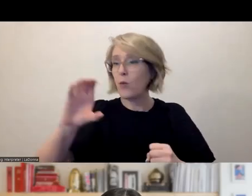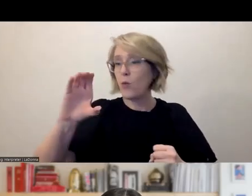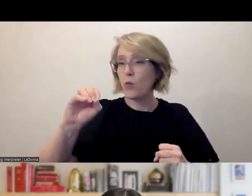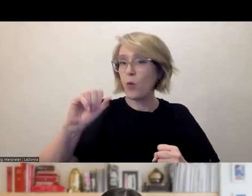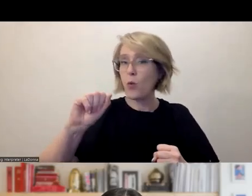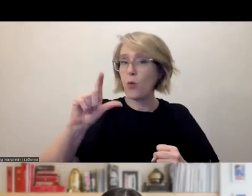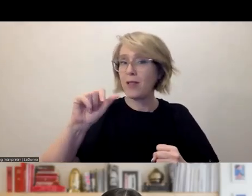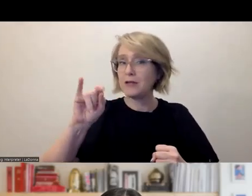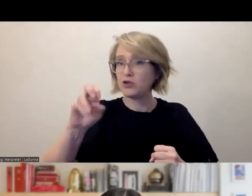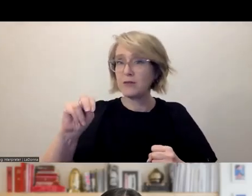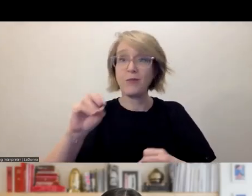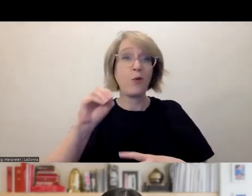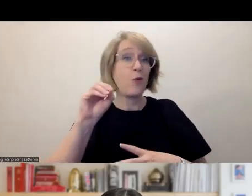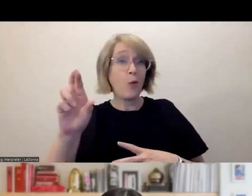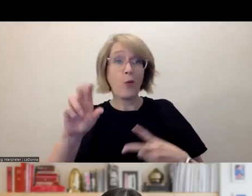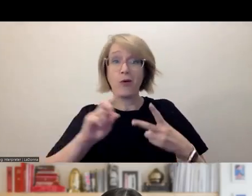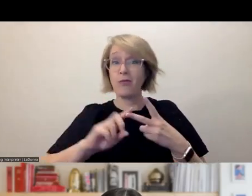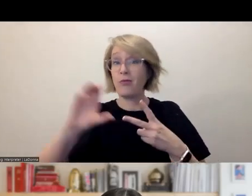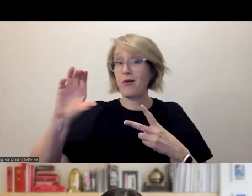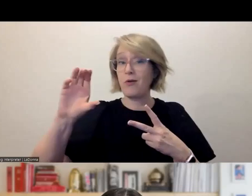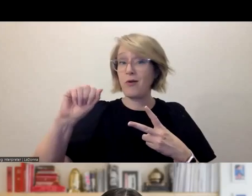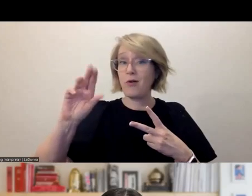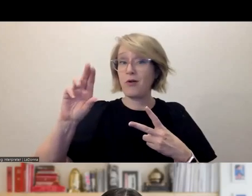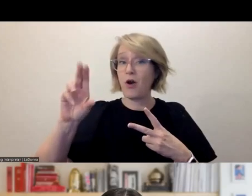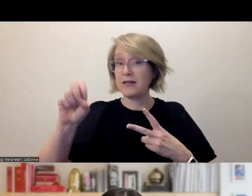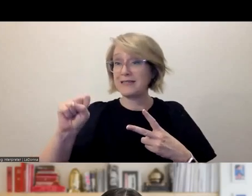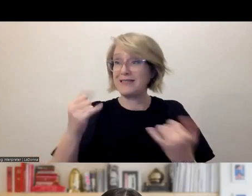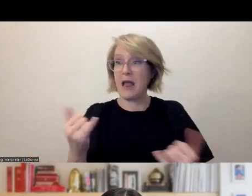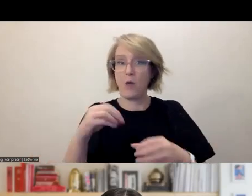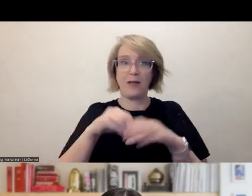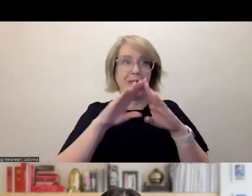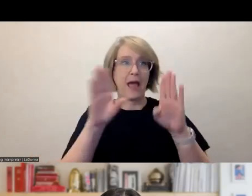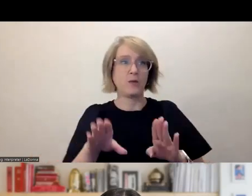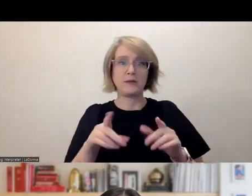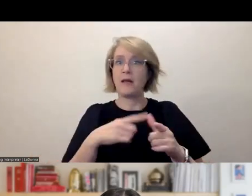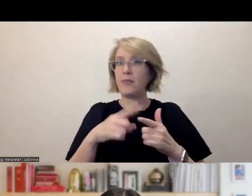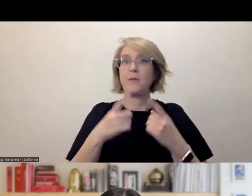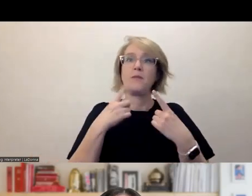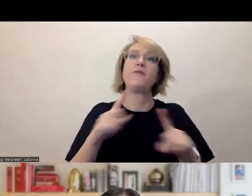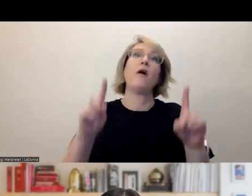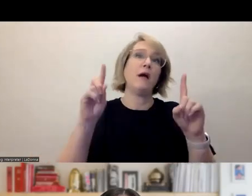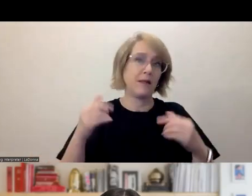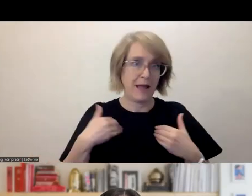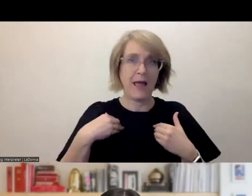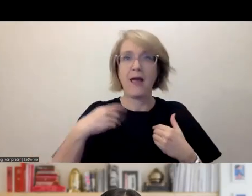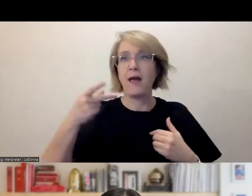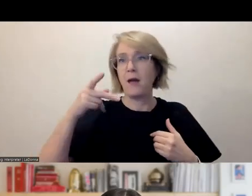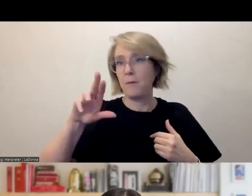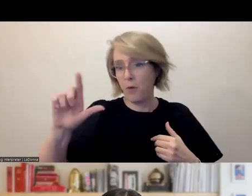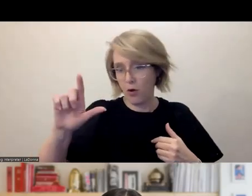the House. And only then could we start to have champions like Paul Wellstone, Pete